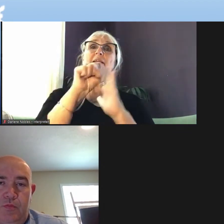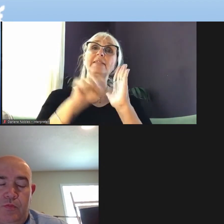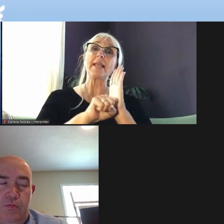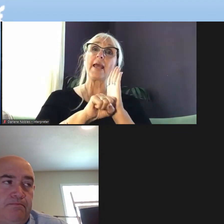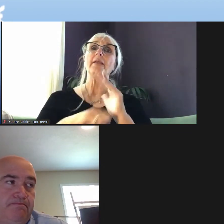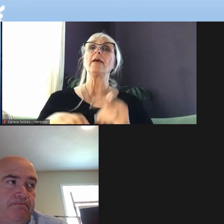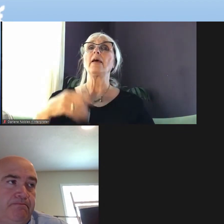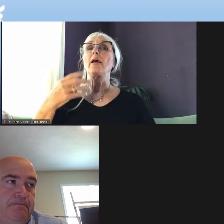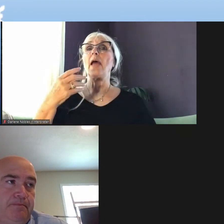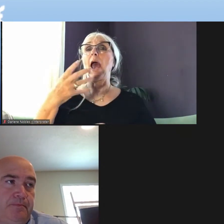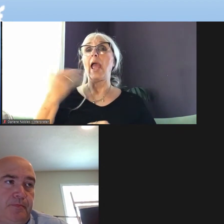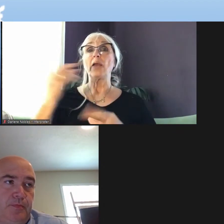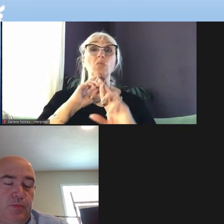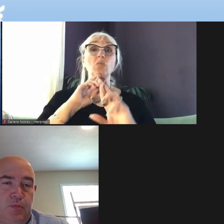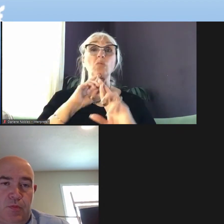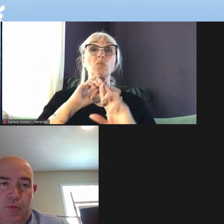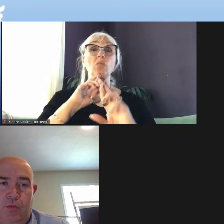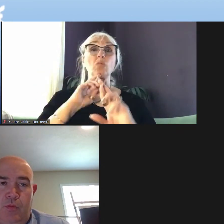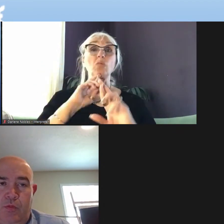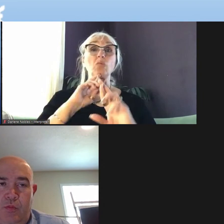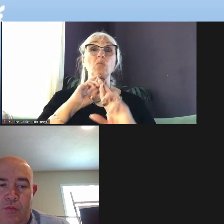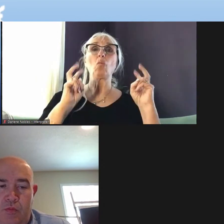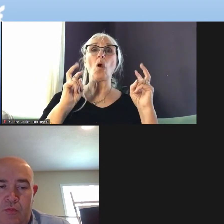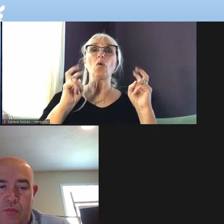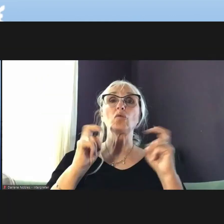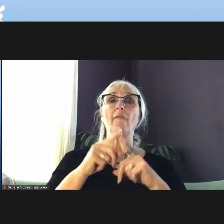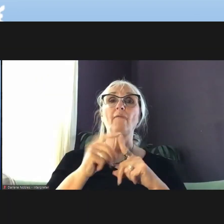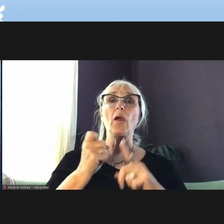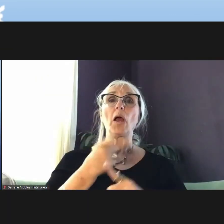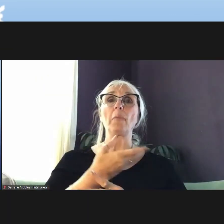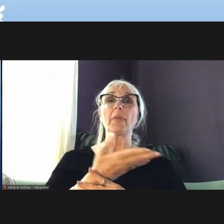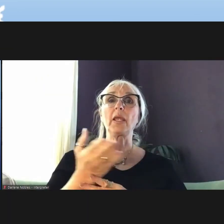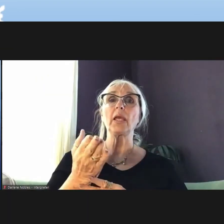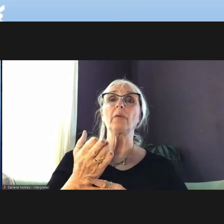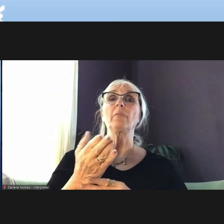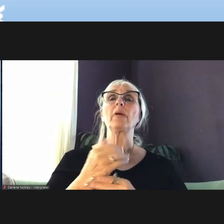got some quotes from them, some preliminary quotes as far as